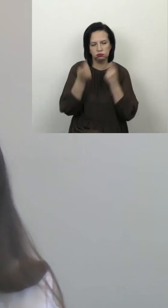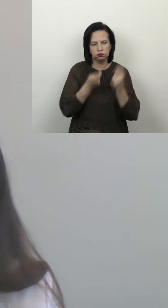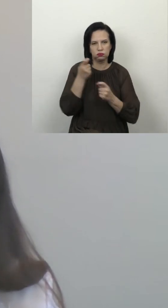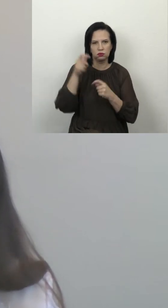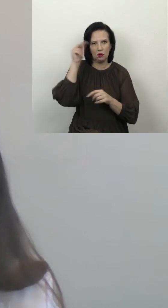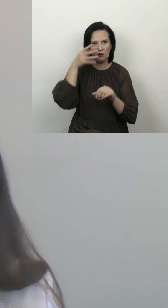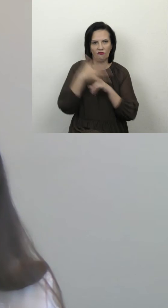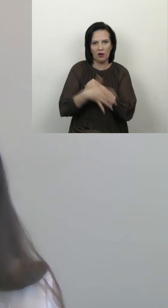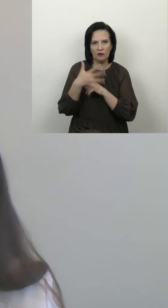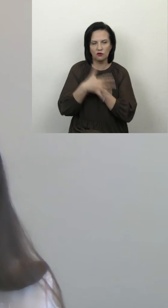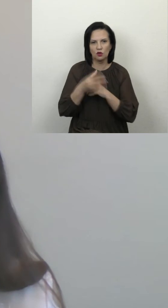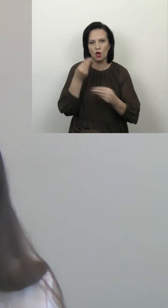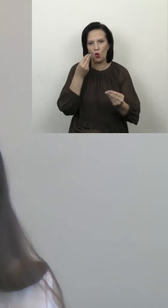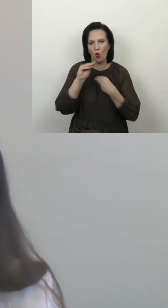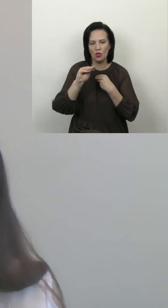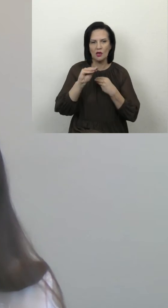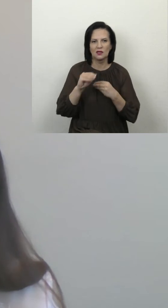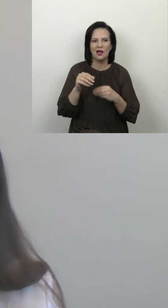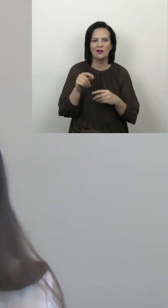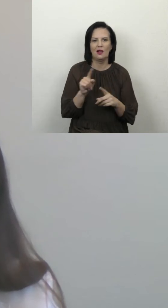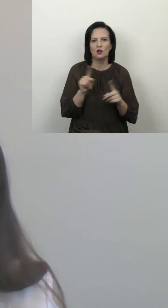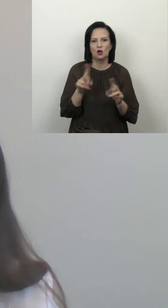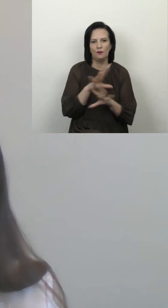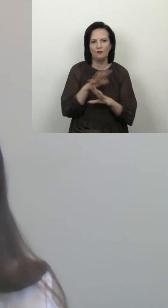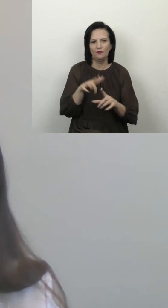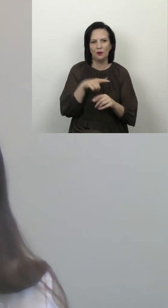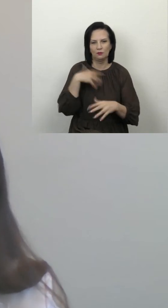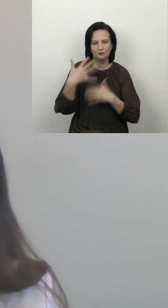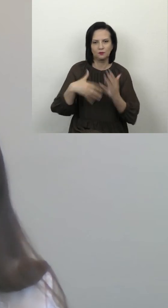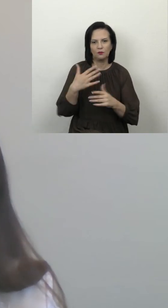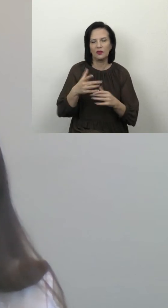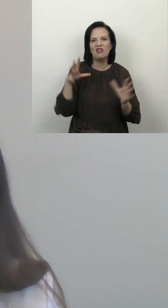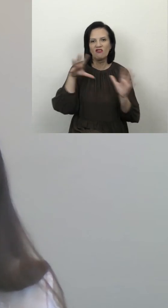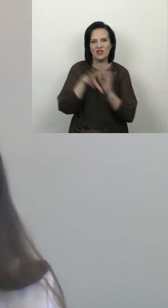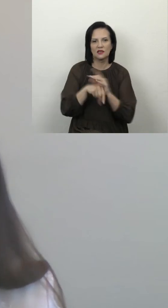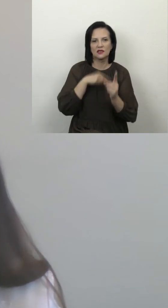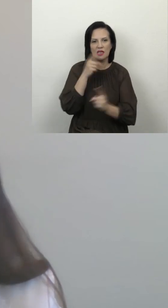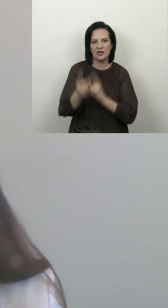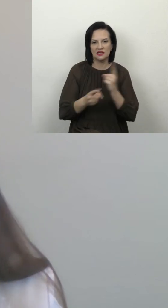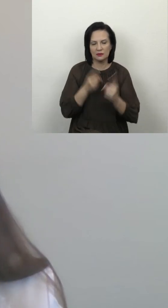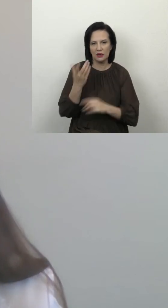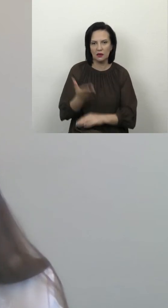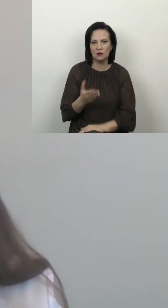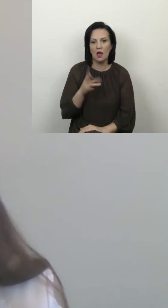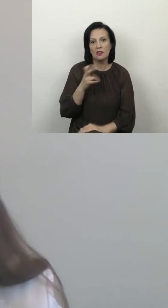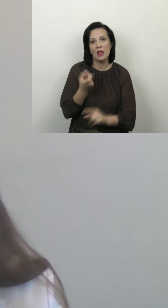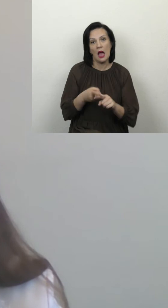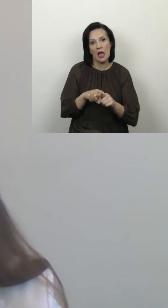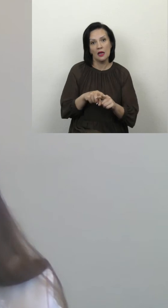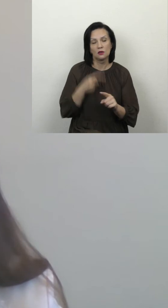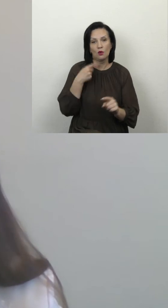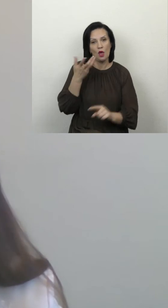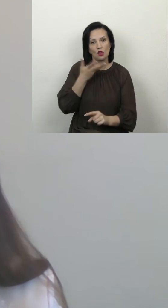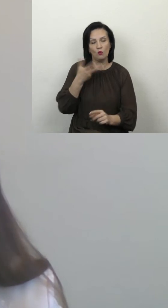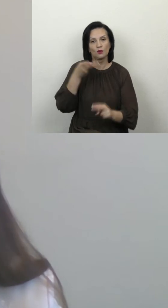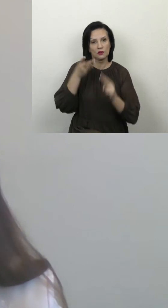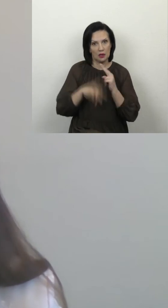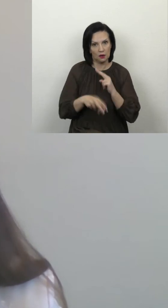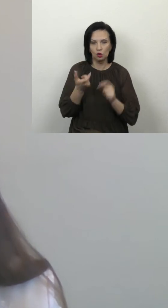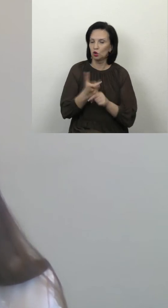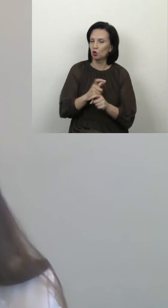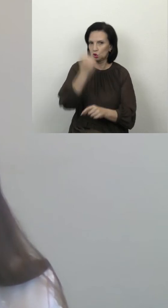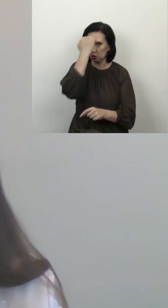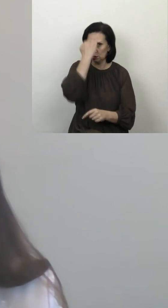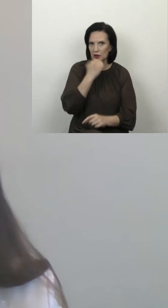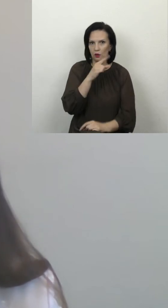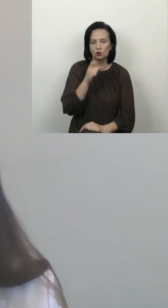be further studied and improved in order to avoid certain collisions and conflicts and amending them. That's the end of